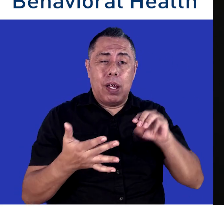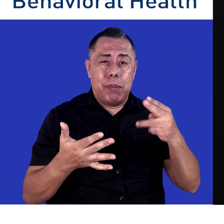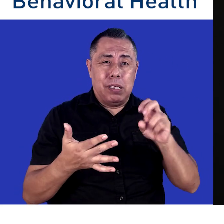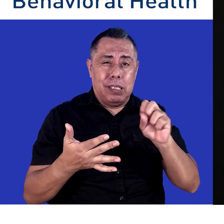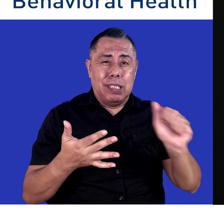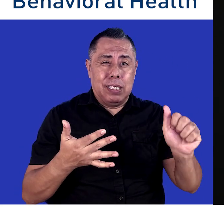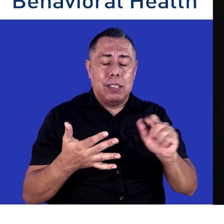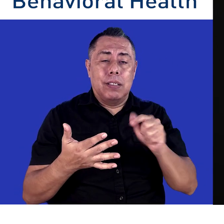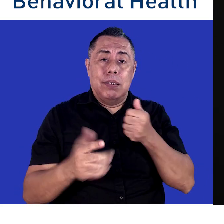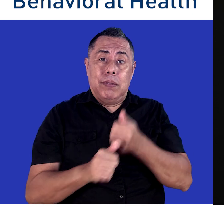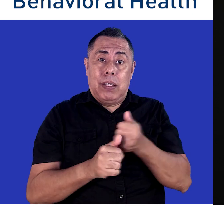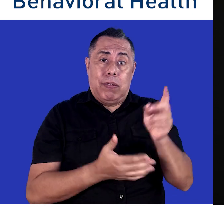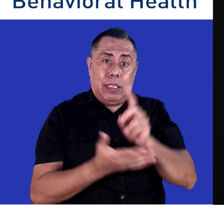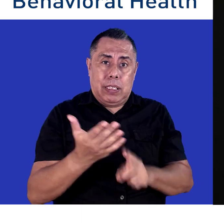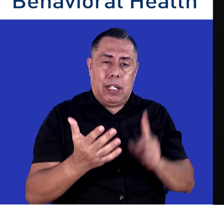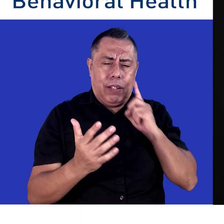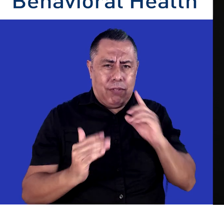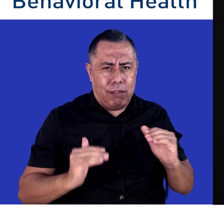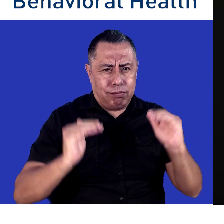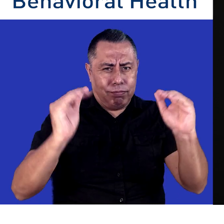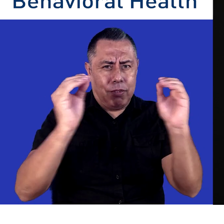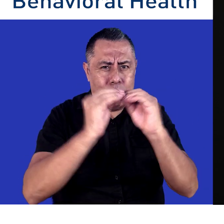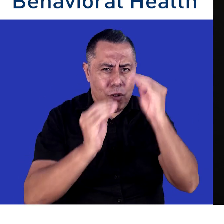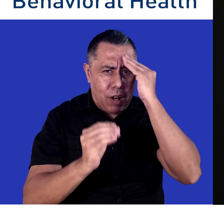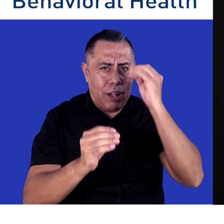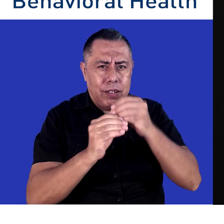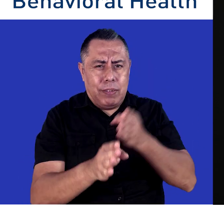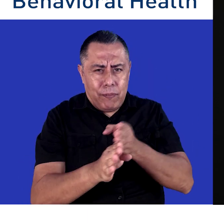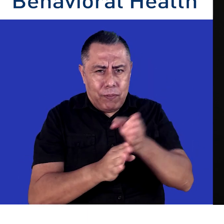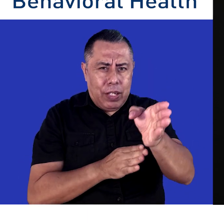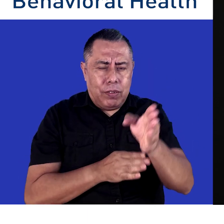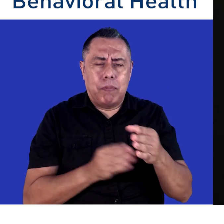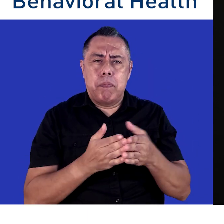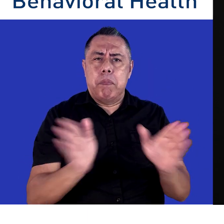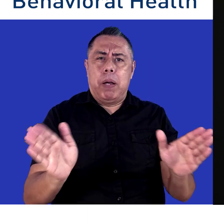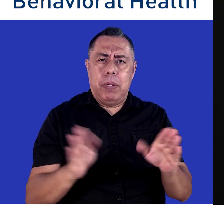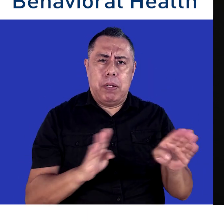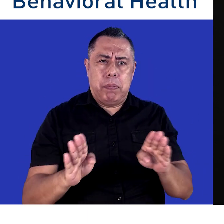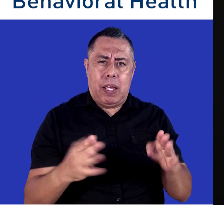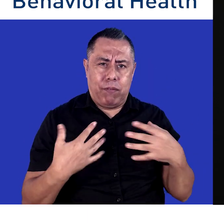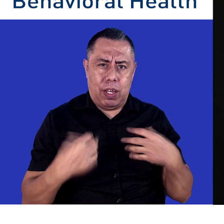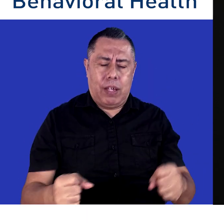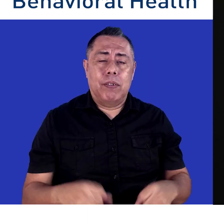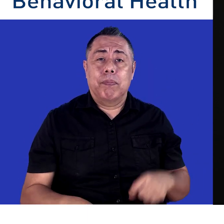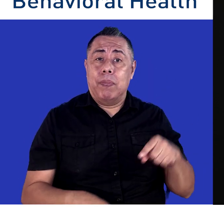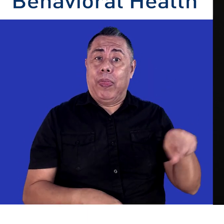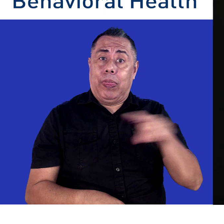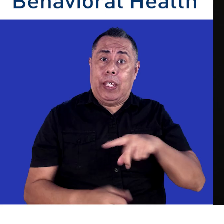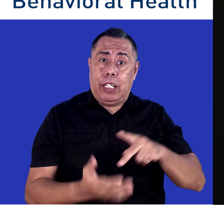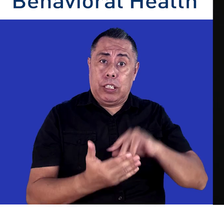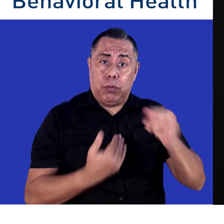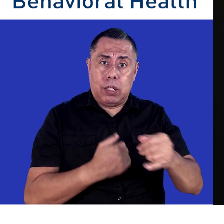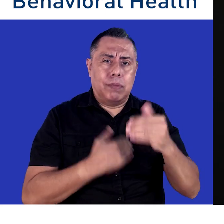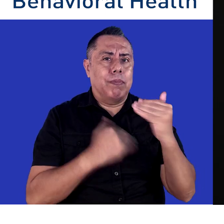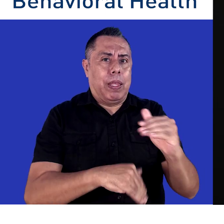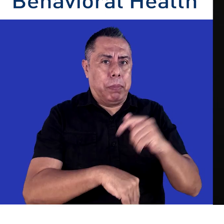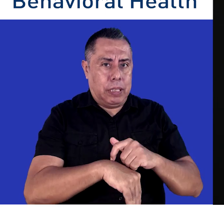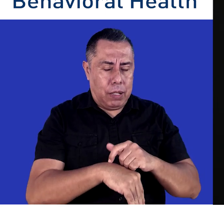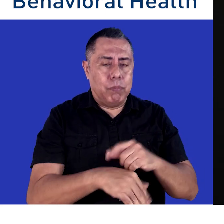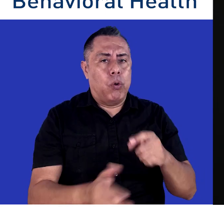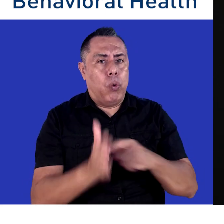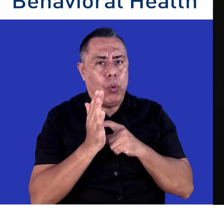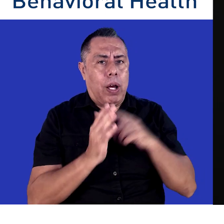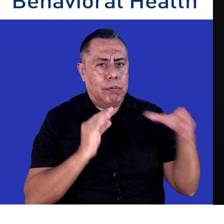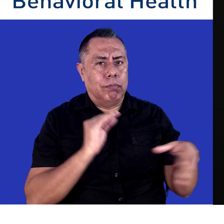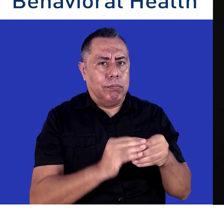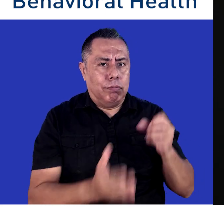Services Act is designed to advance knowledge in the field of public behavioral health. These are time-limited research projects